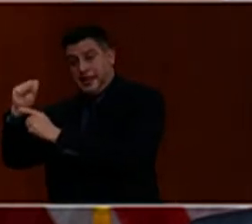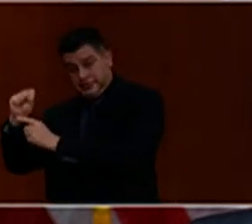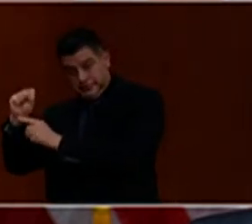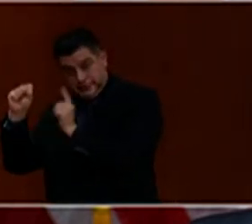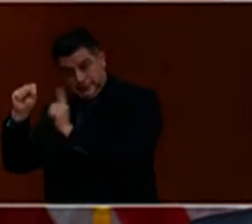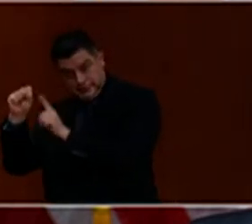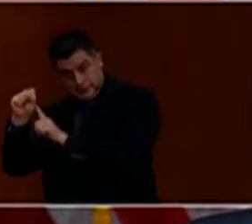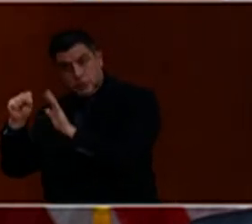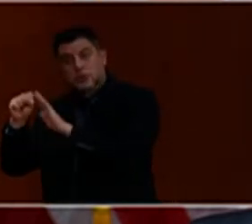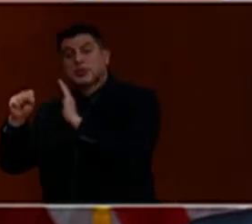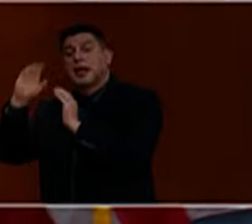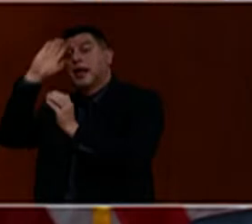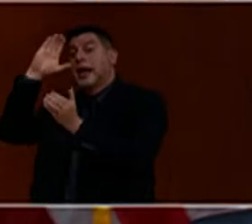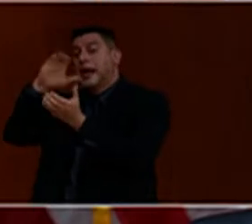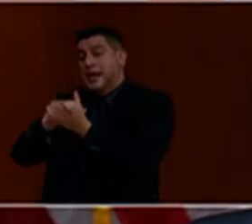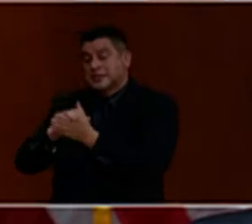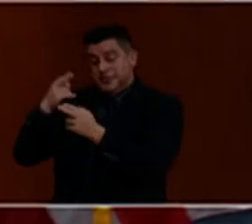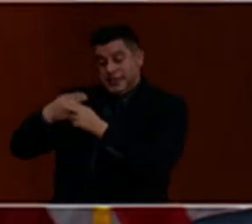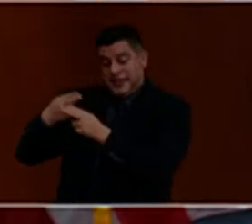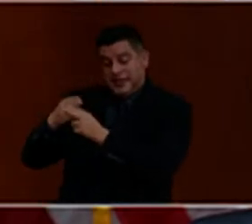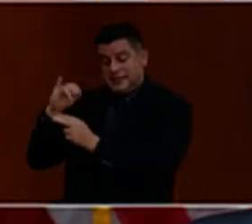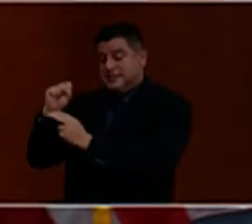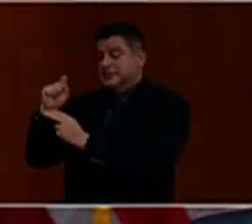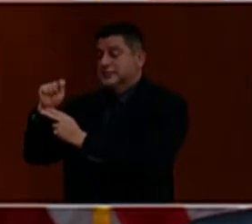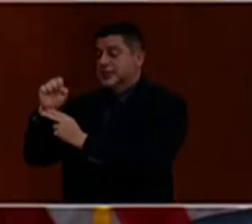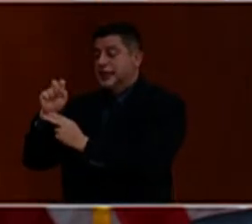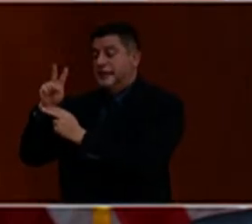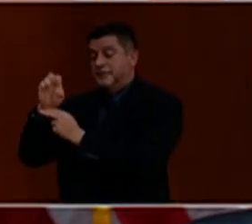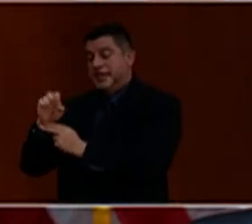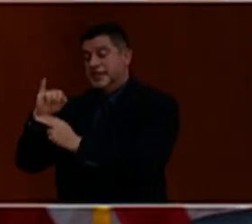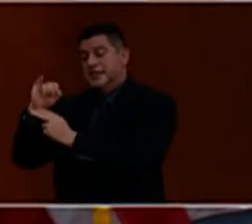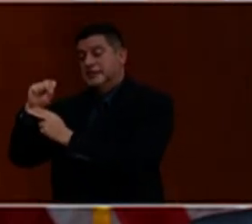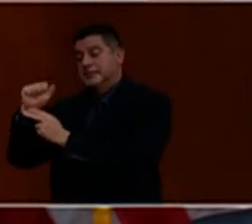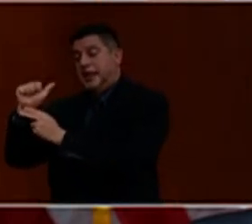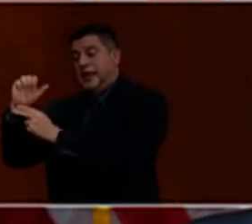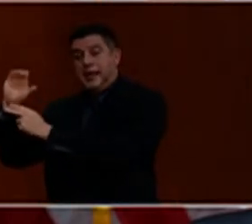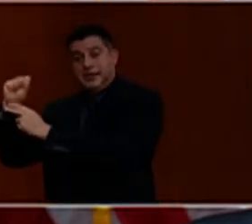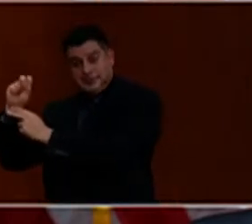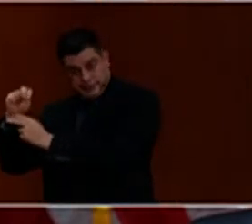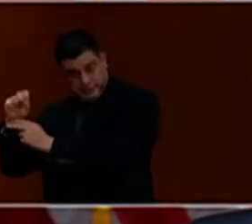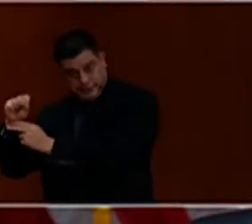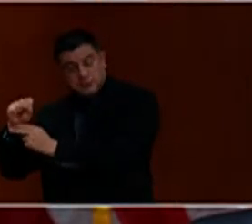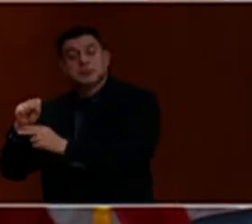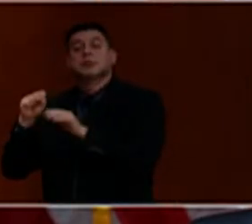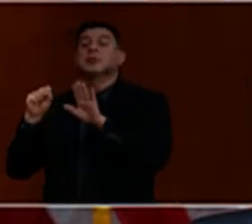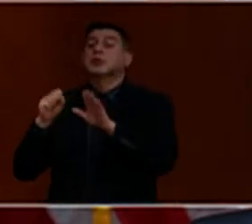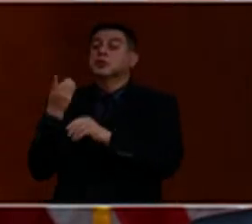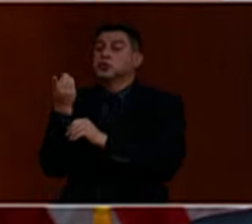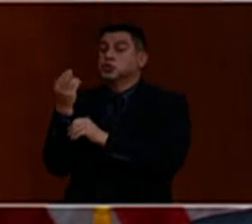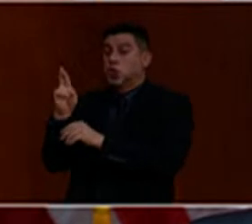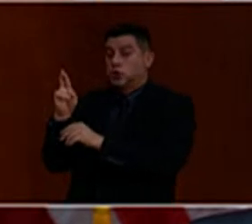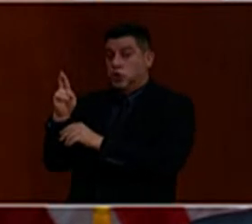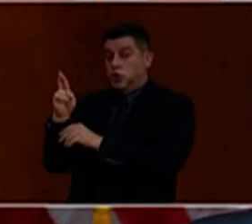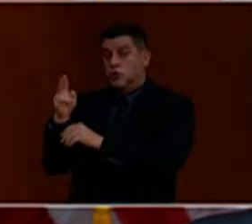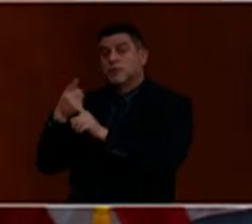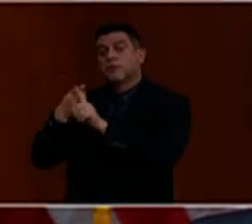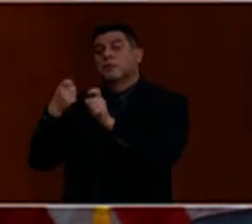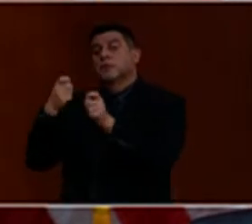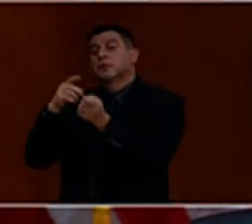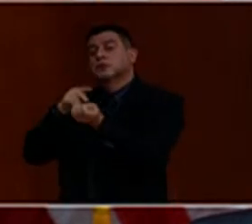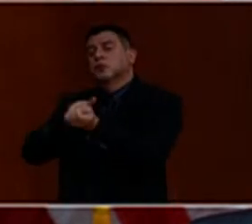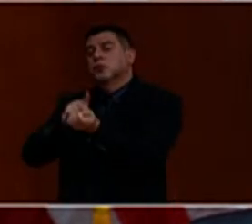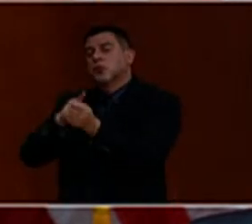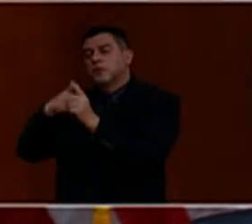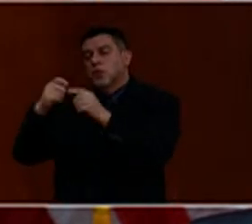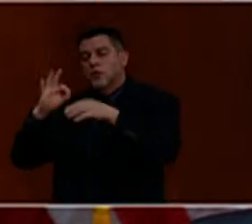So they're from Northwest Florida. So Gail, she was treated at Ascension in Northwest Florida, has recently